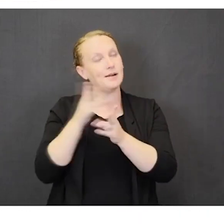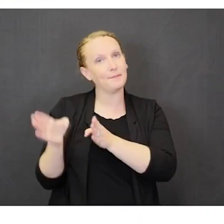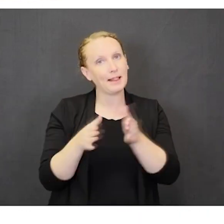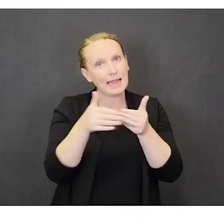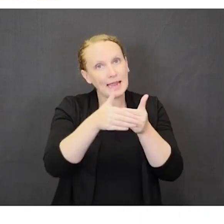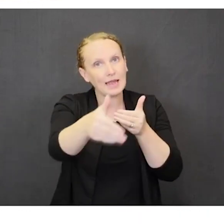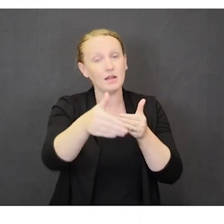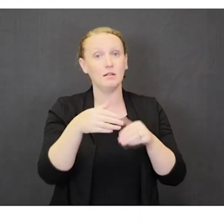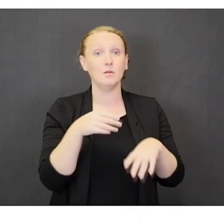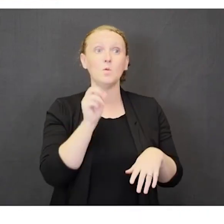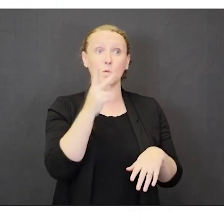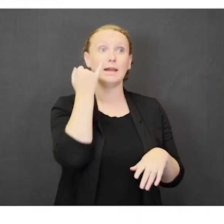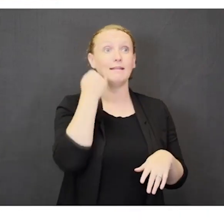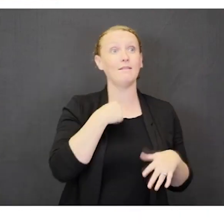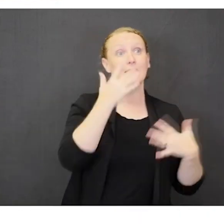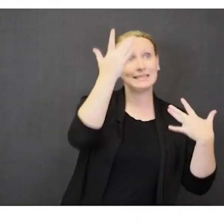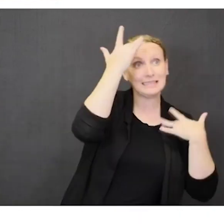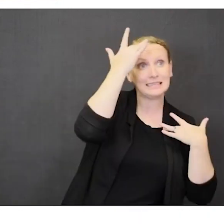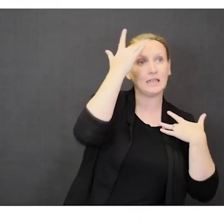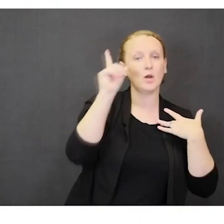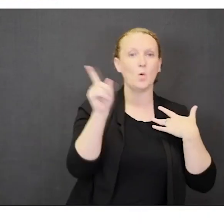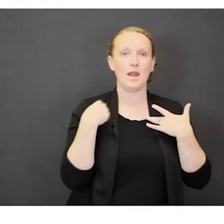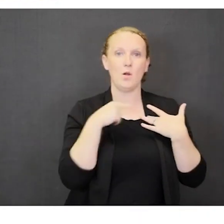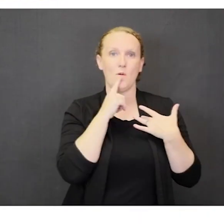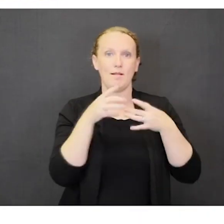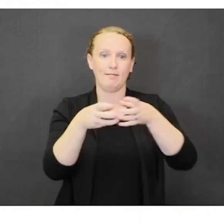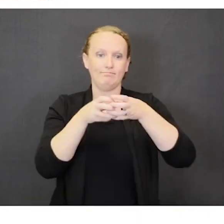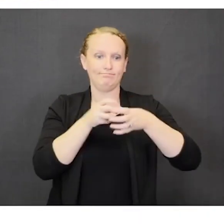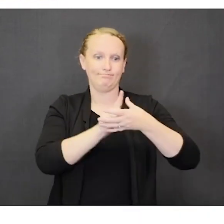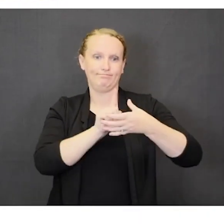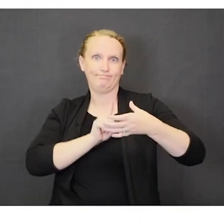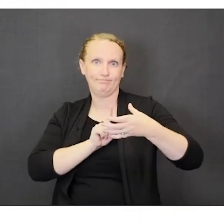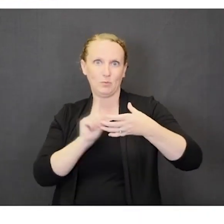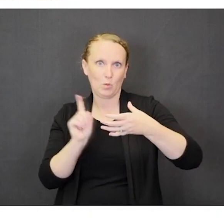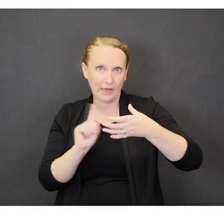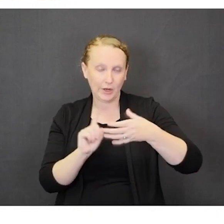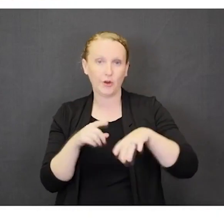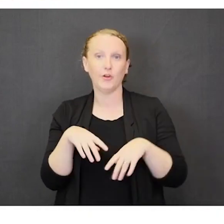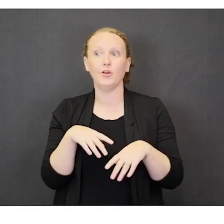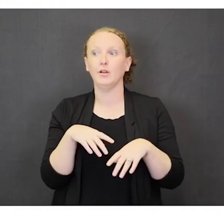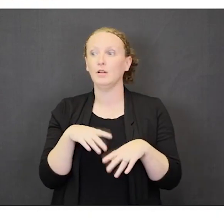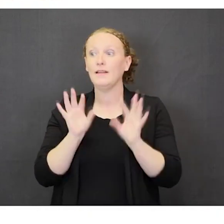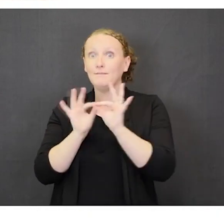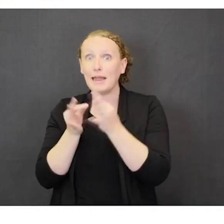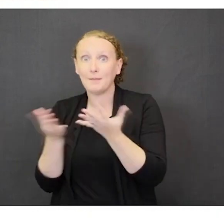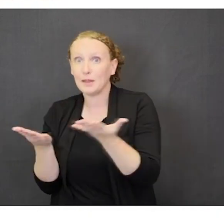family? Talk to your family about it. Come up with a plan in case anybody in the family gets sick.